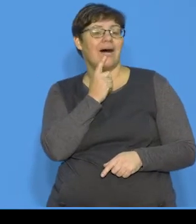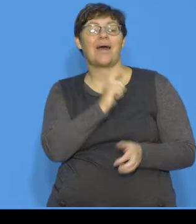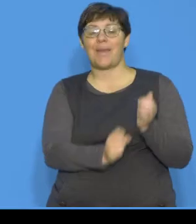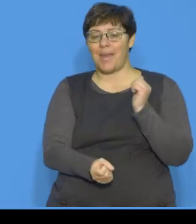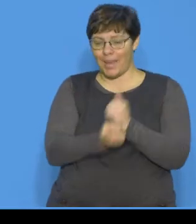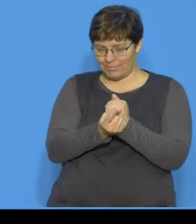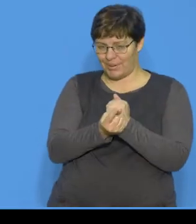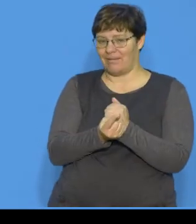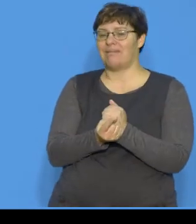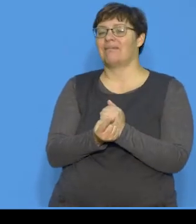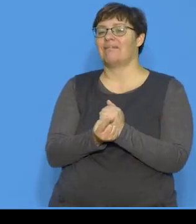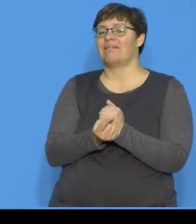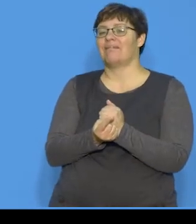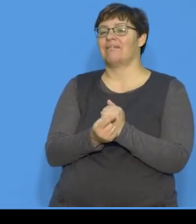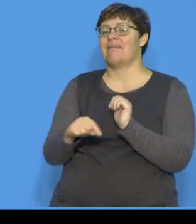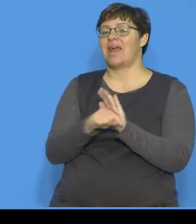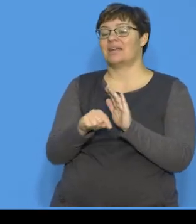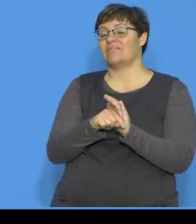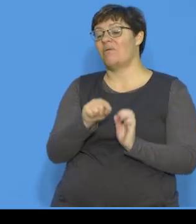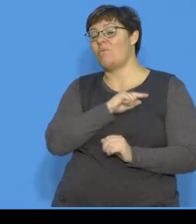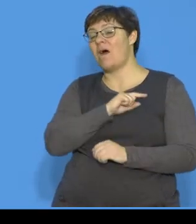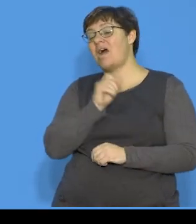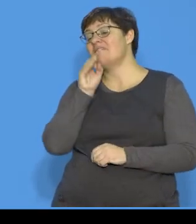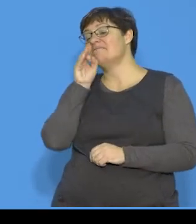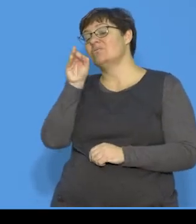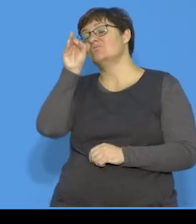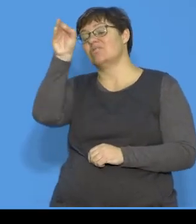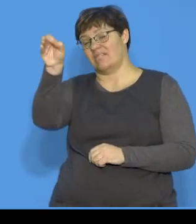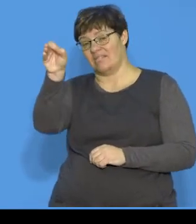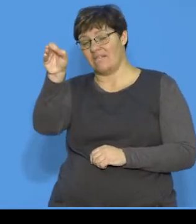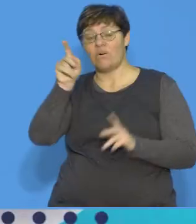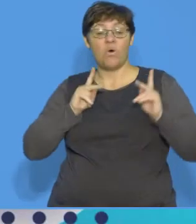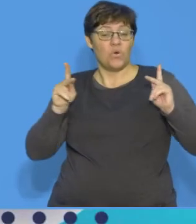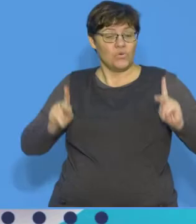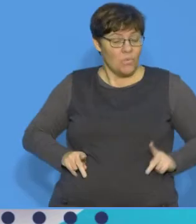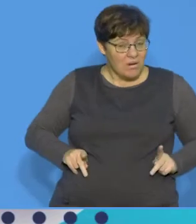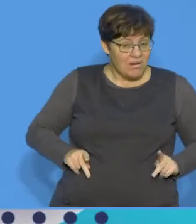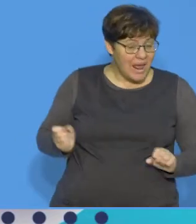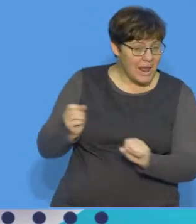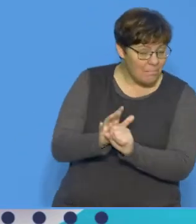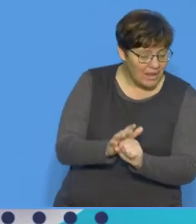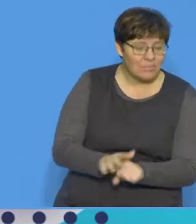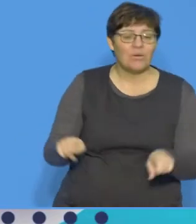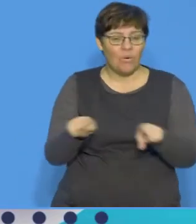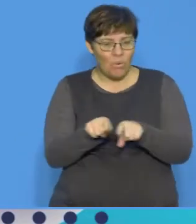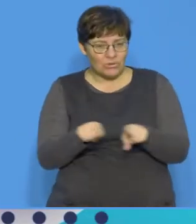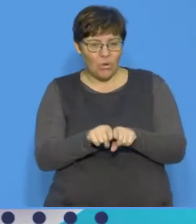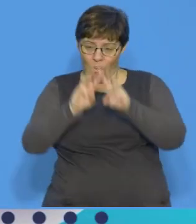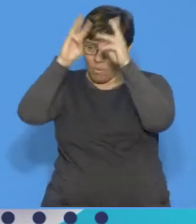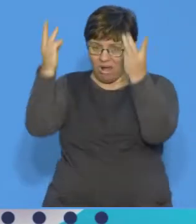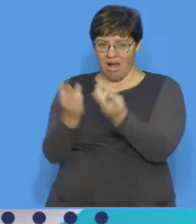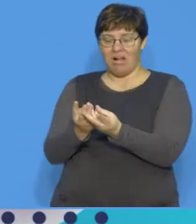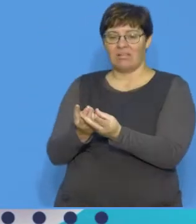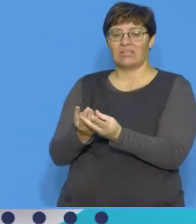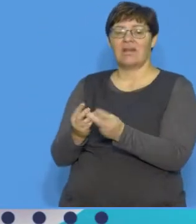for the future of not only the human population, but the future of the earth as the